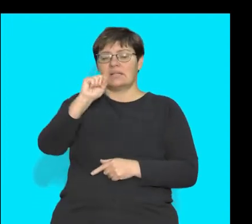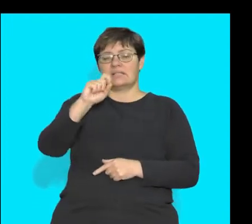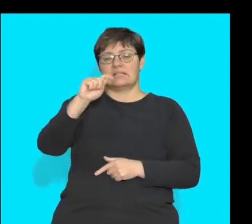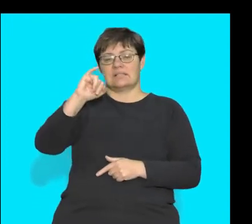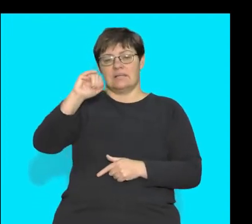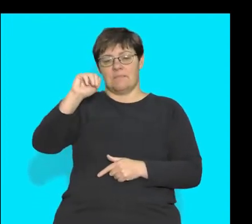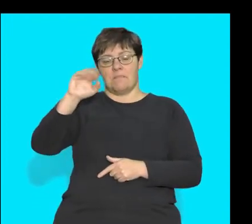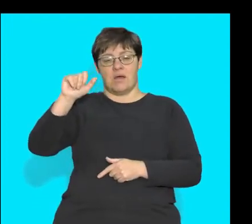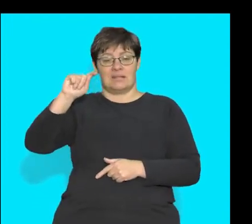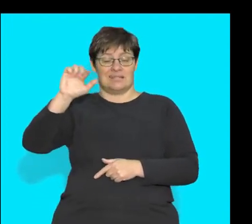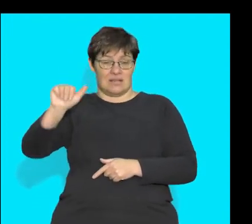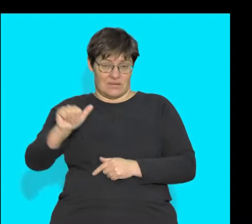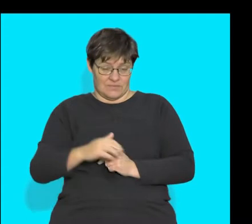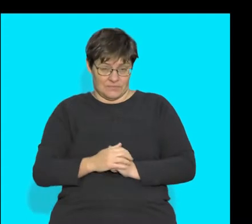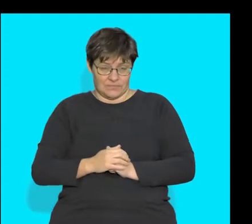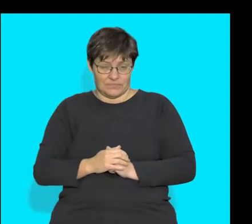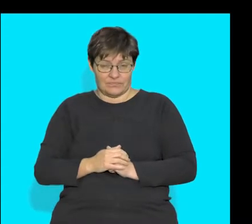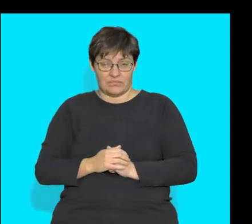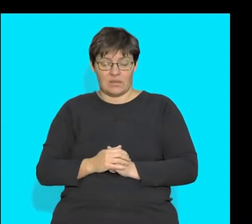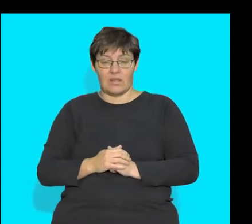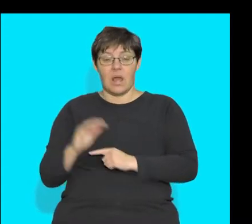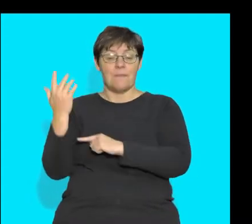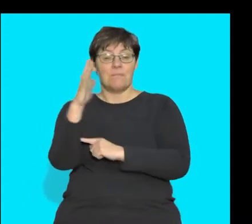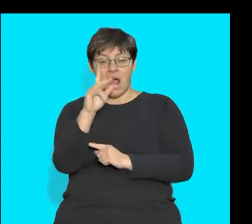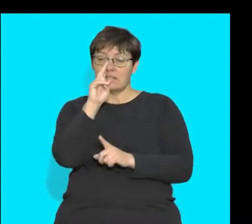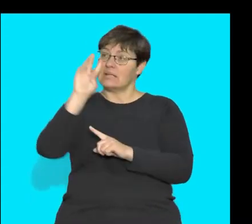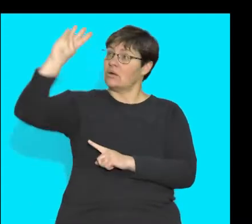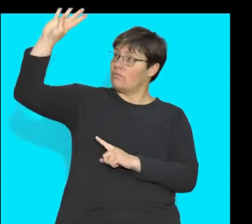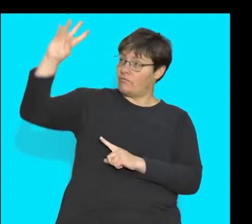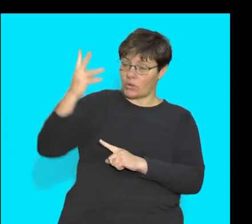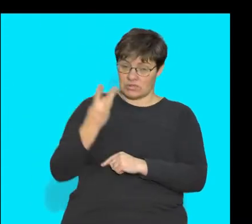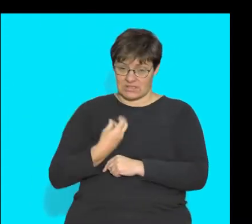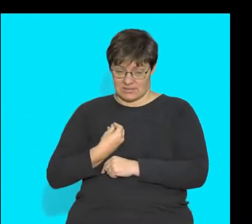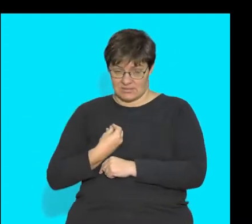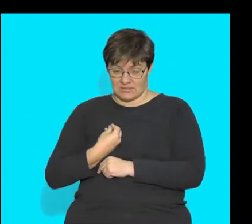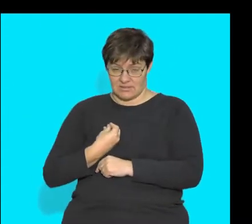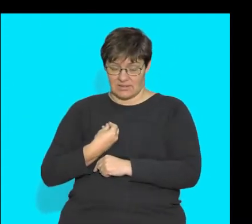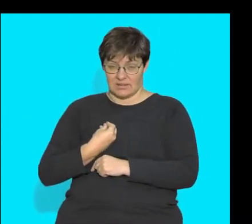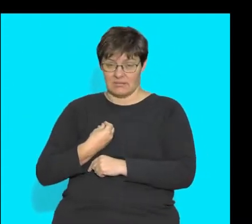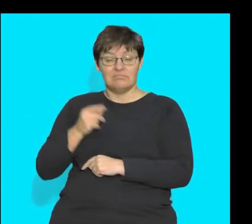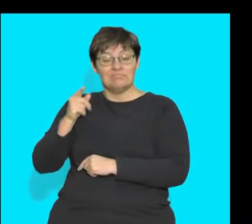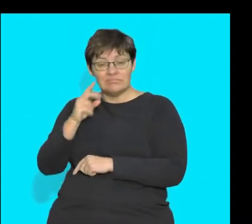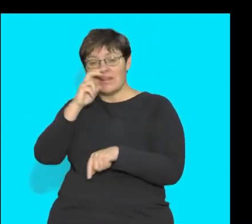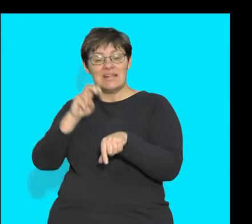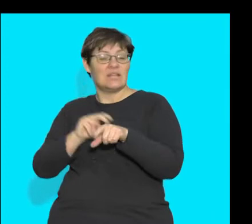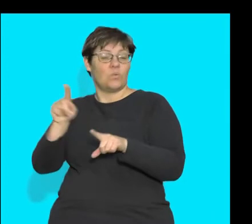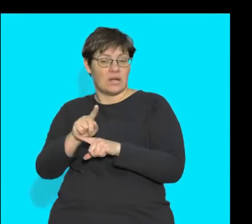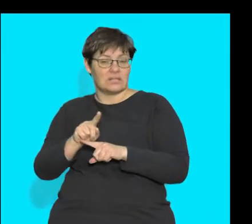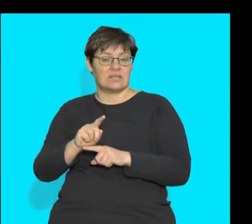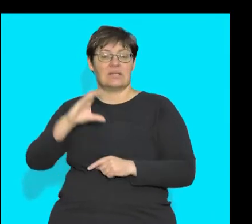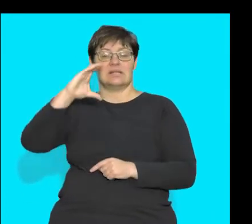stomata. And what happens is a plant needs to photosynthesize, and the plant needs